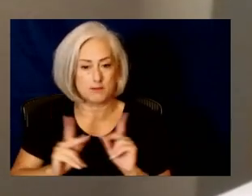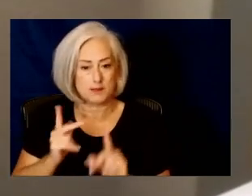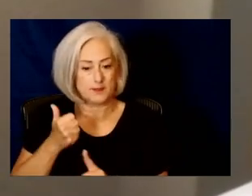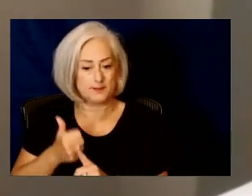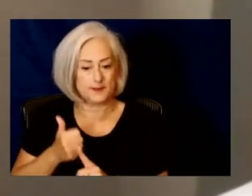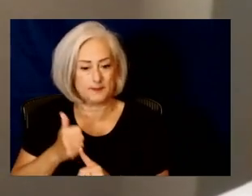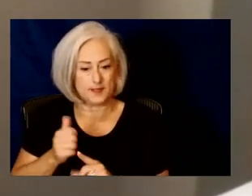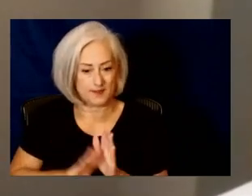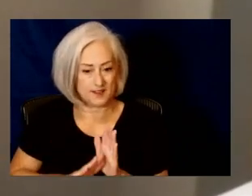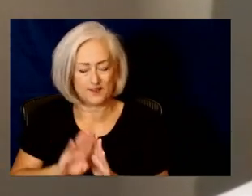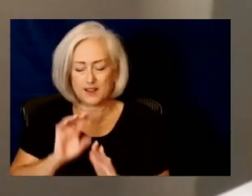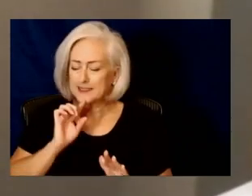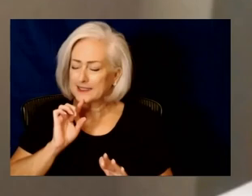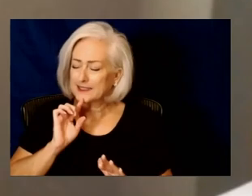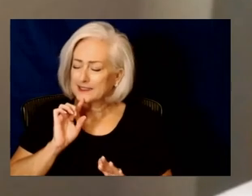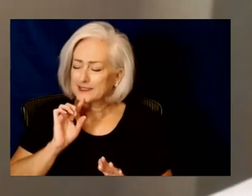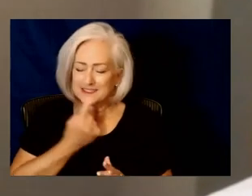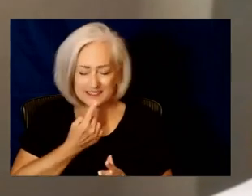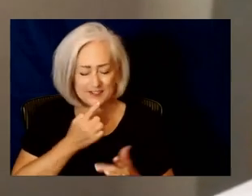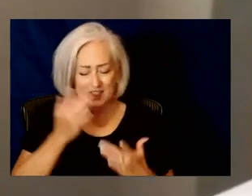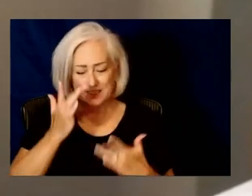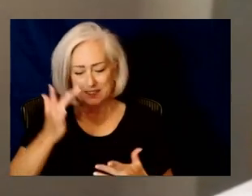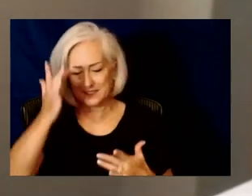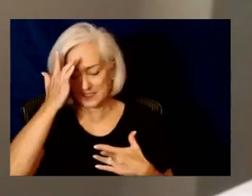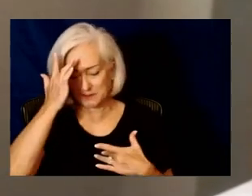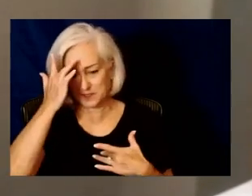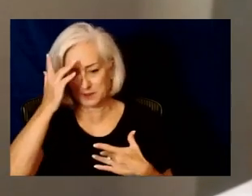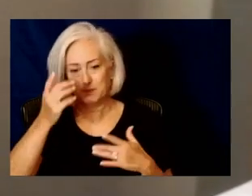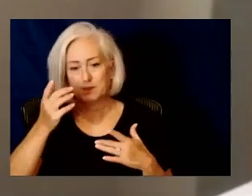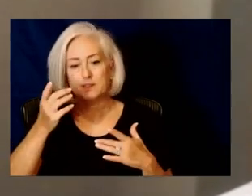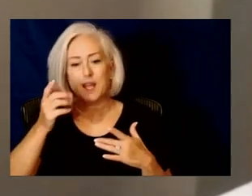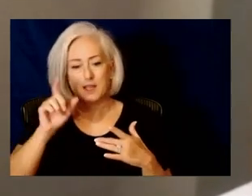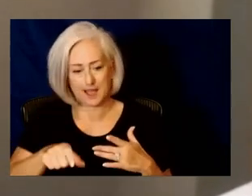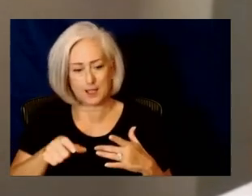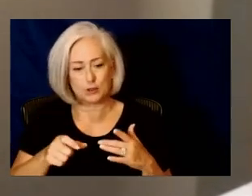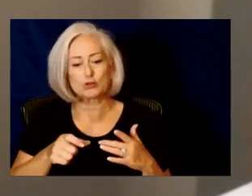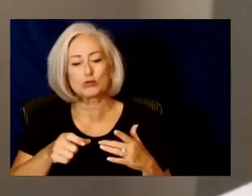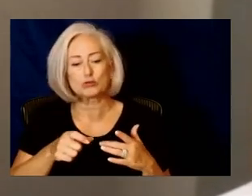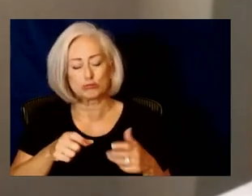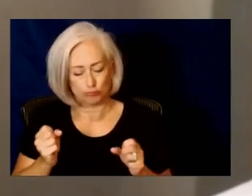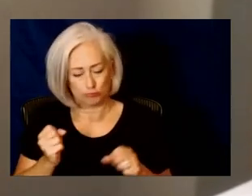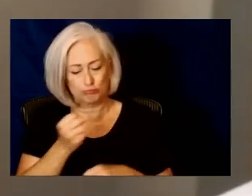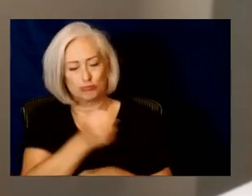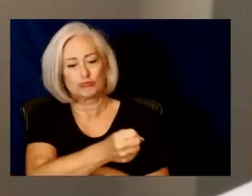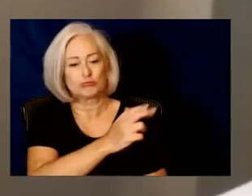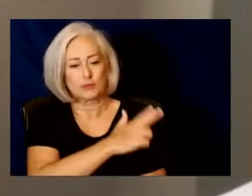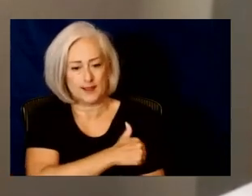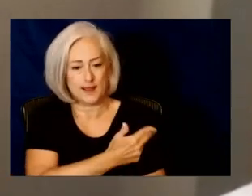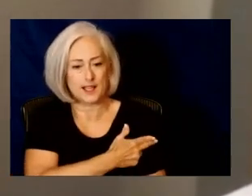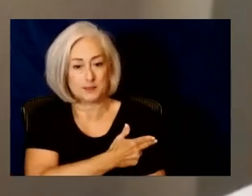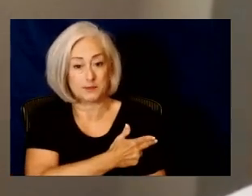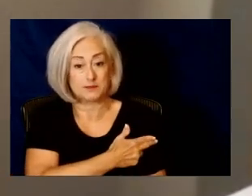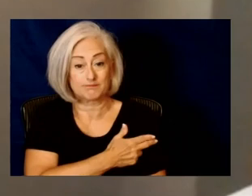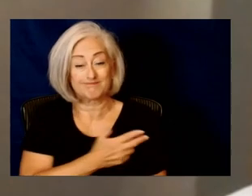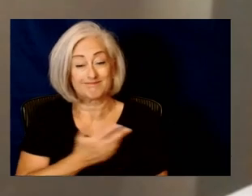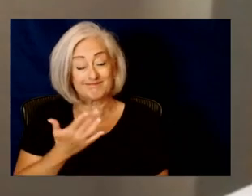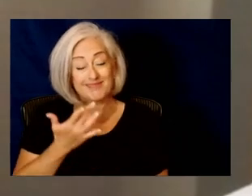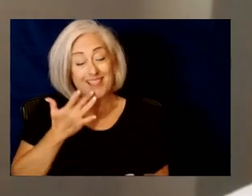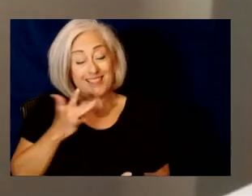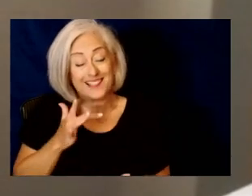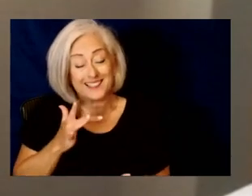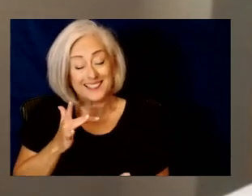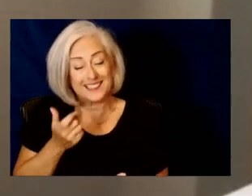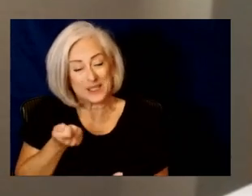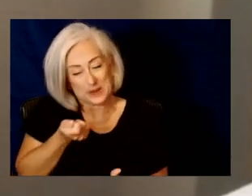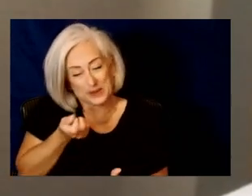severe symptoms, required hospitalization. Fortunately, that's been a small minority of people, but we've had some, you know,